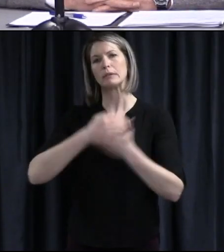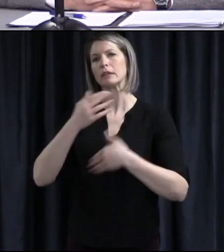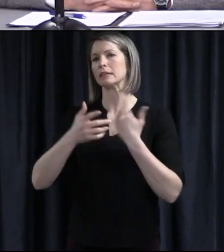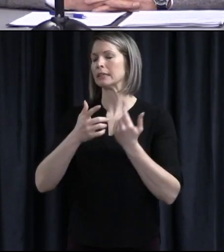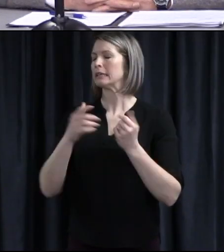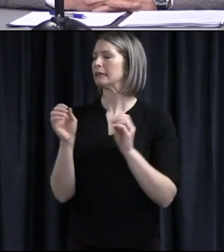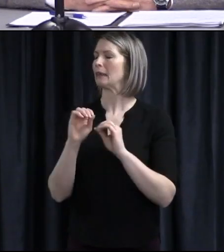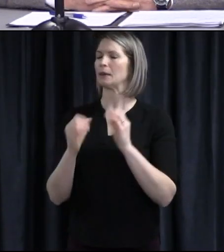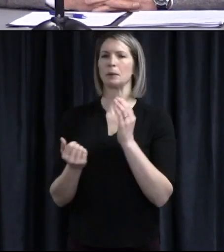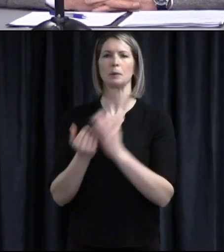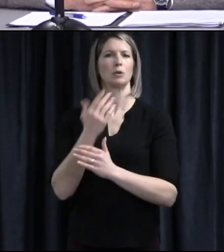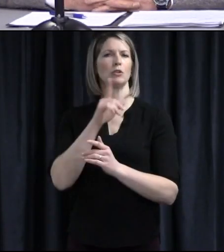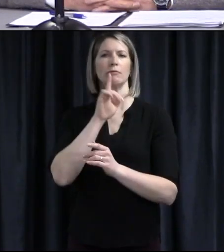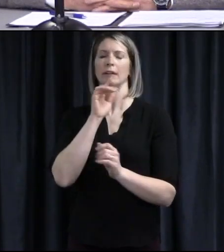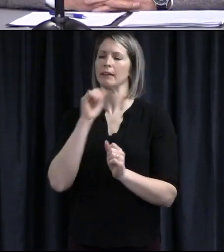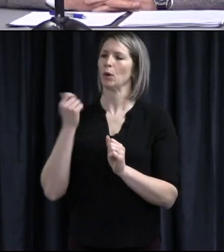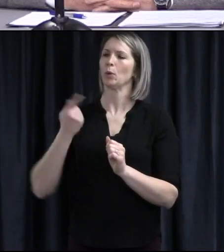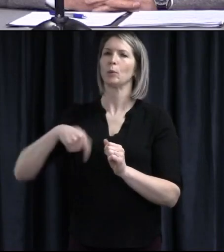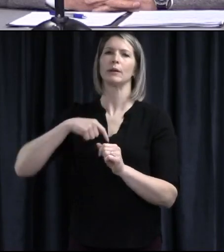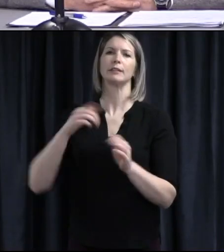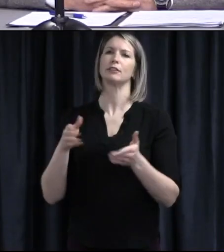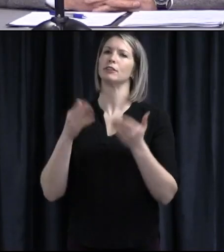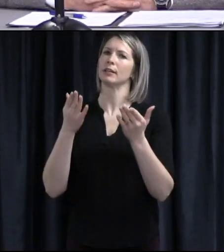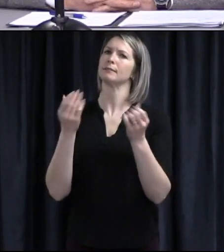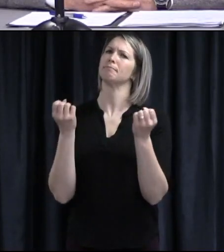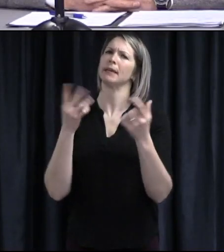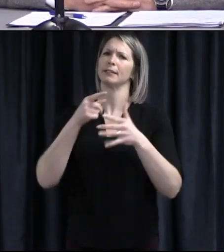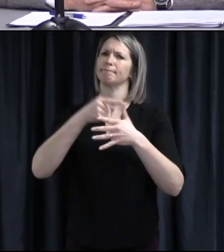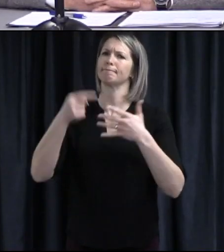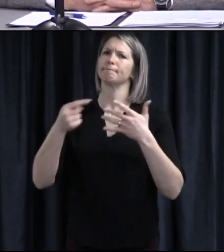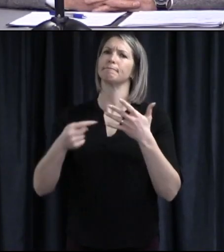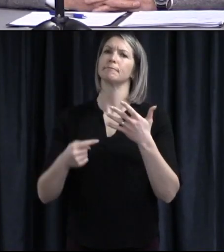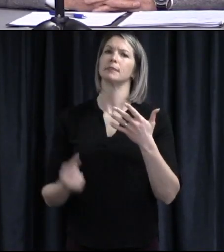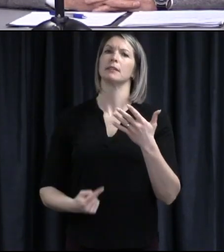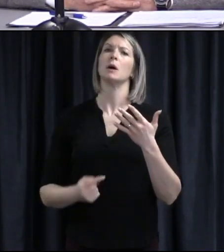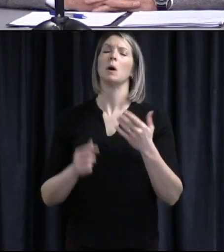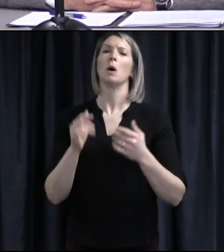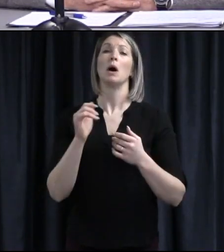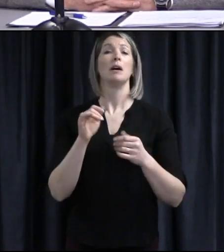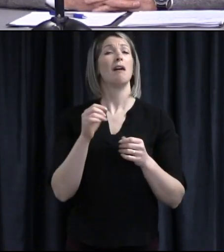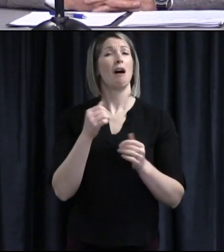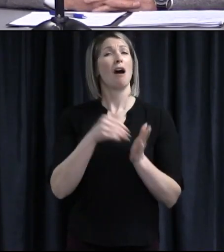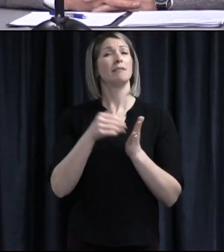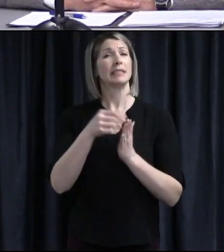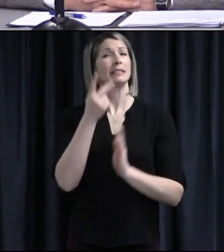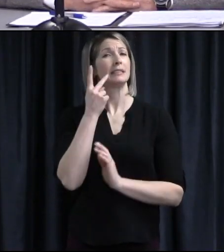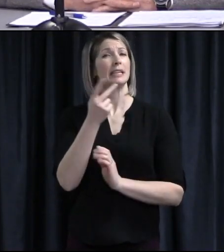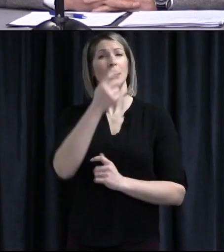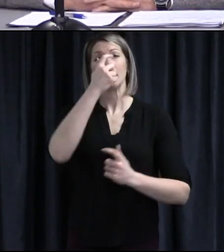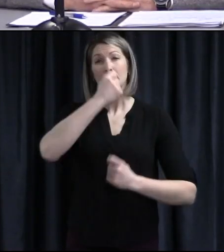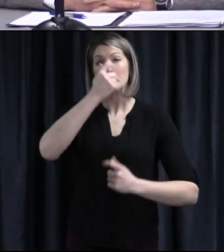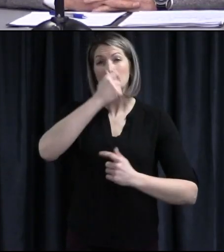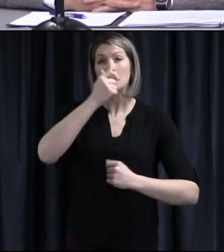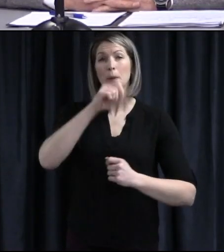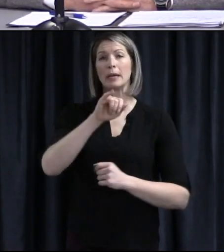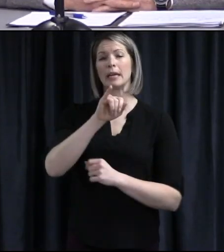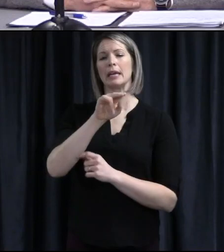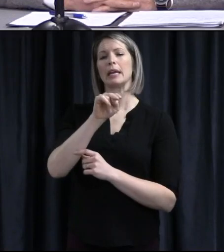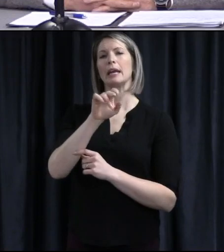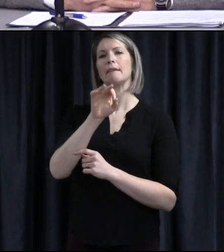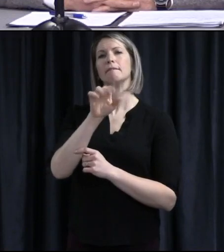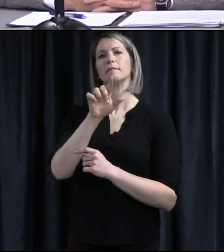have been developed over the years. The commonest at this time of the year is around influenza, which, of course, as we know, is extremely